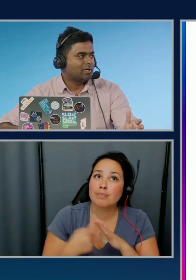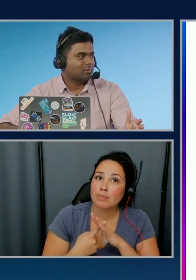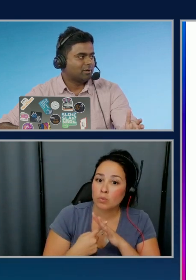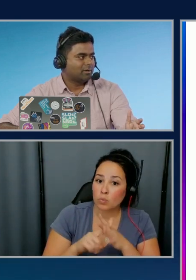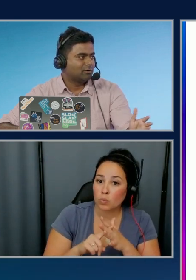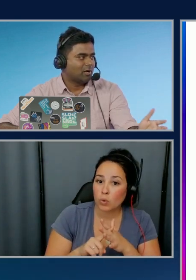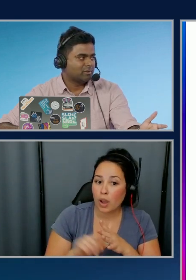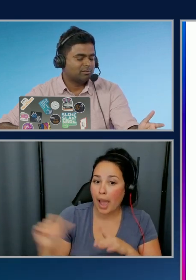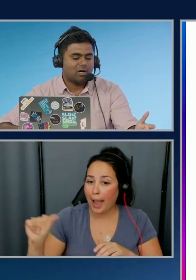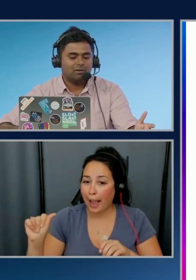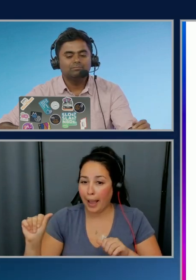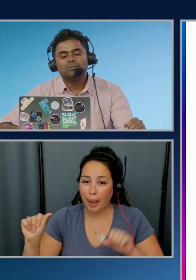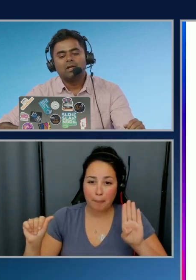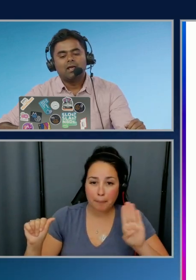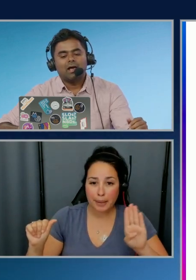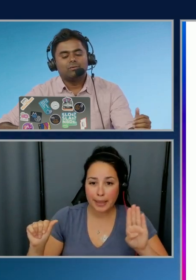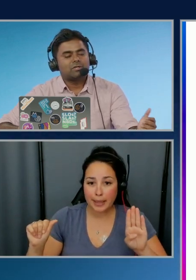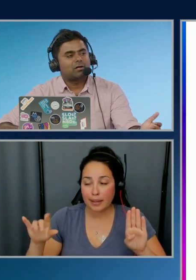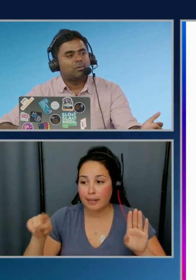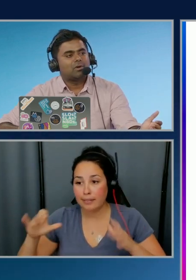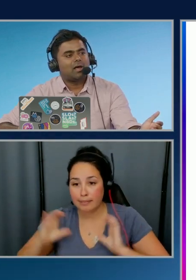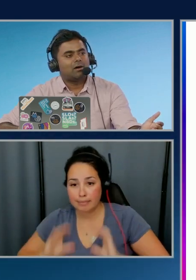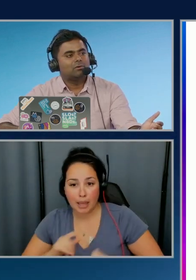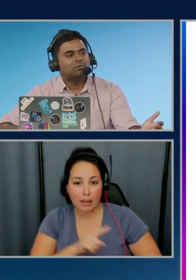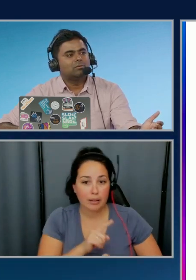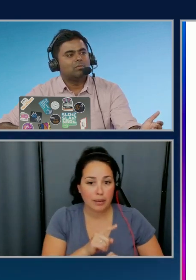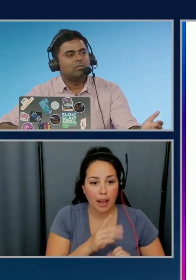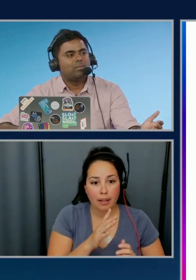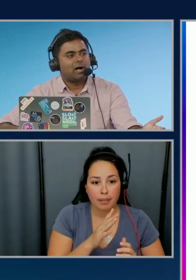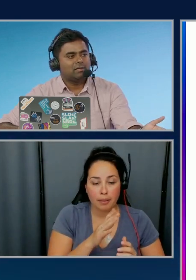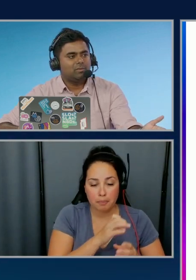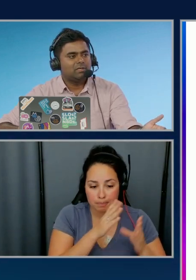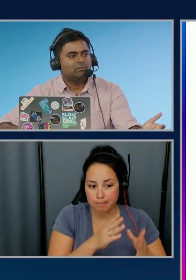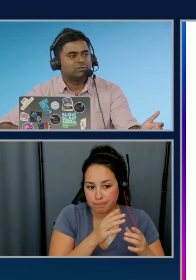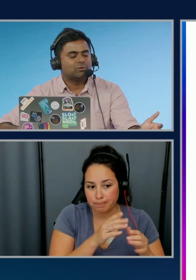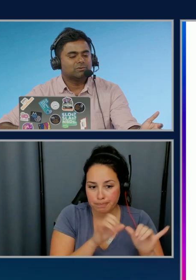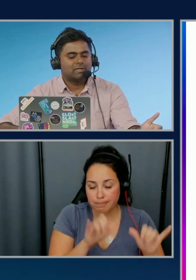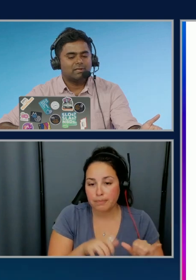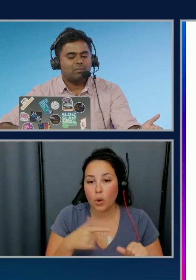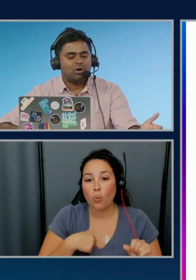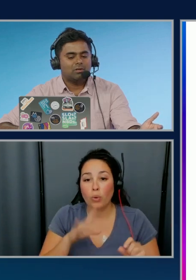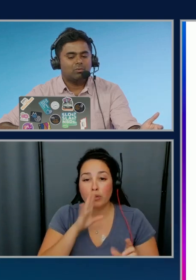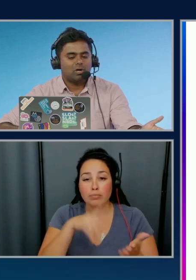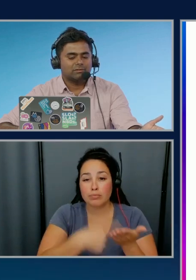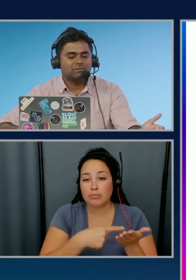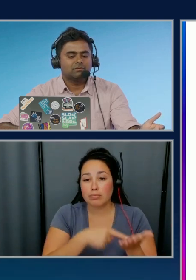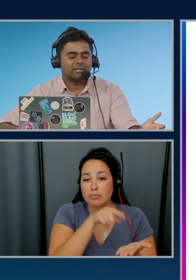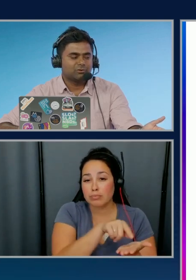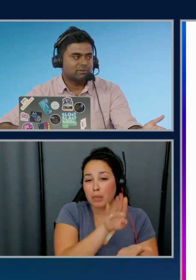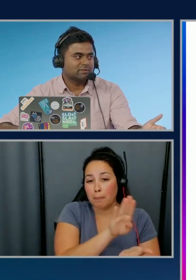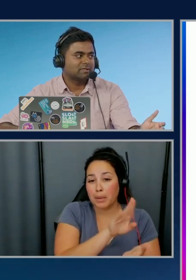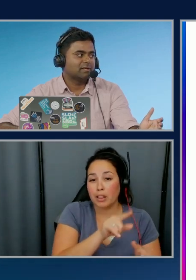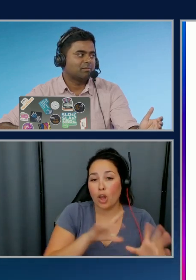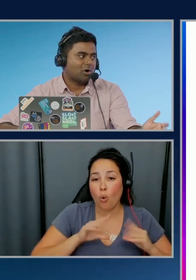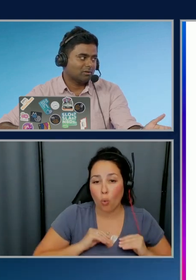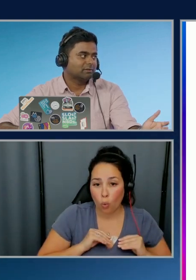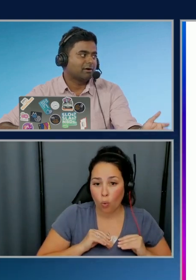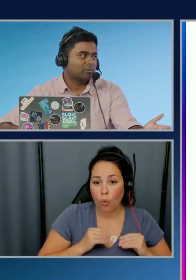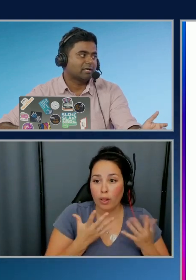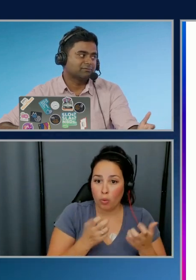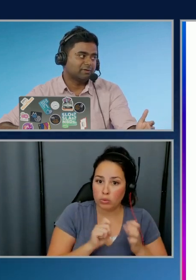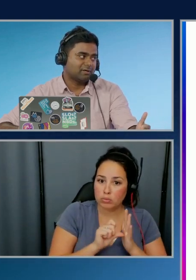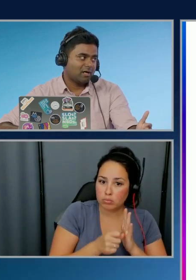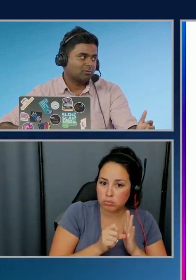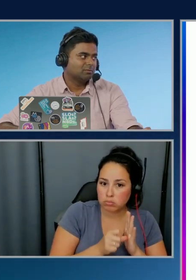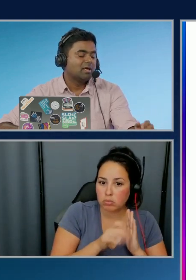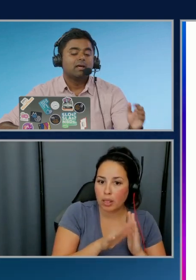the multi-party collaboration problem, and we talked about how party B, which owns the LLM model, wants assurances that their model cannot